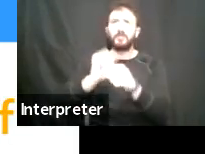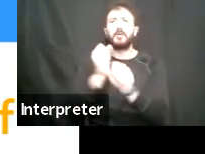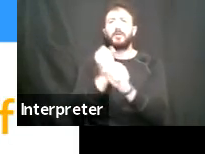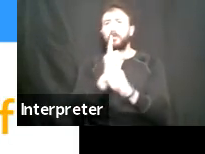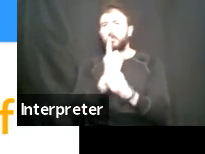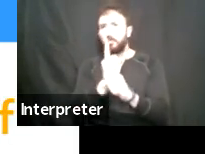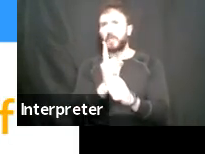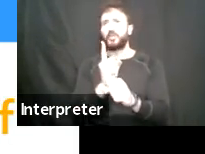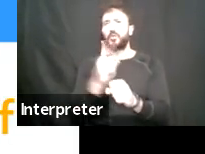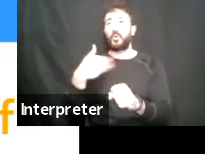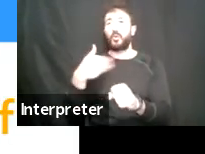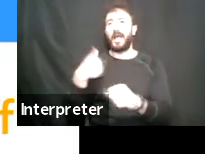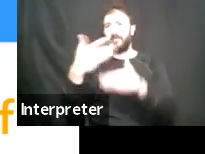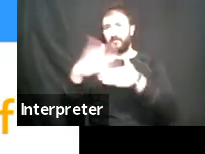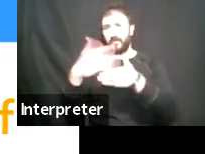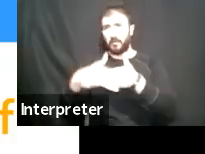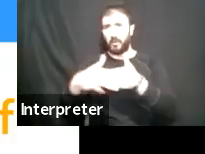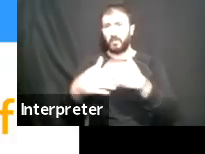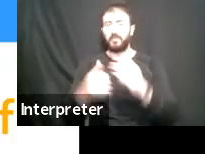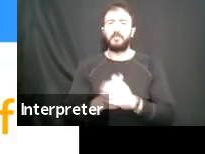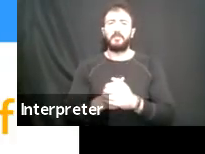Very good.